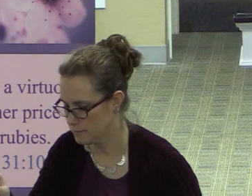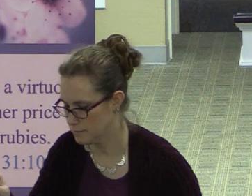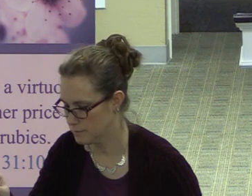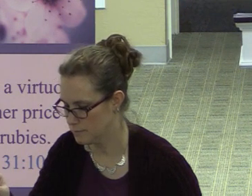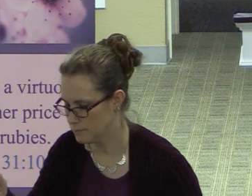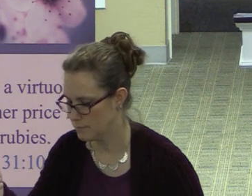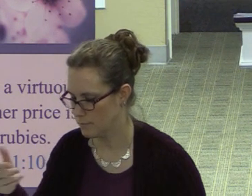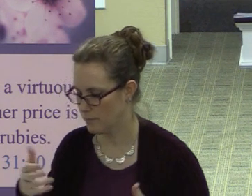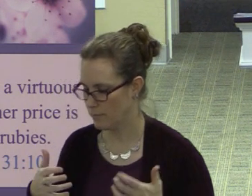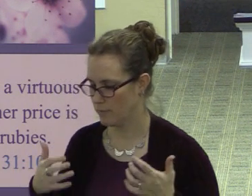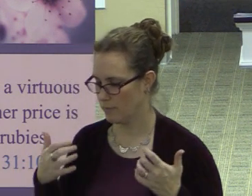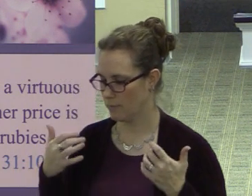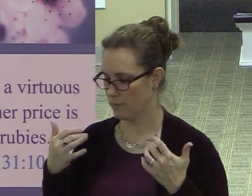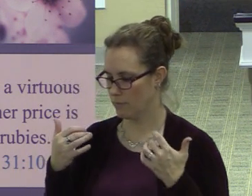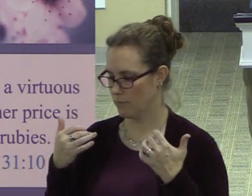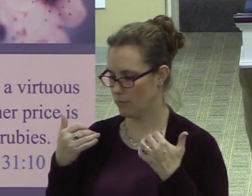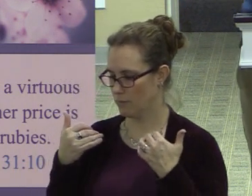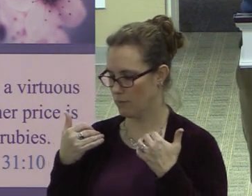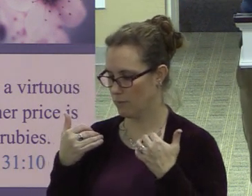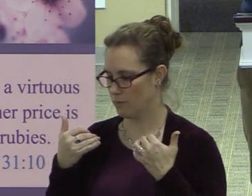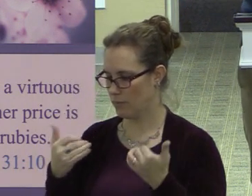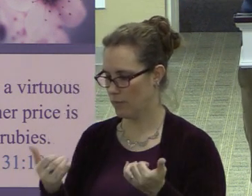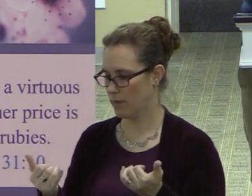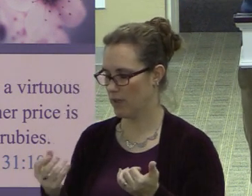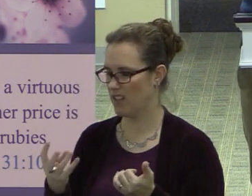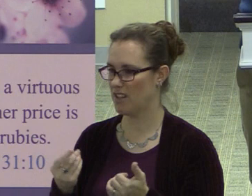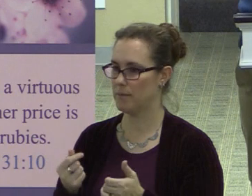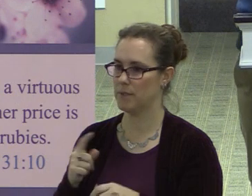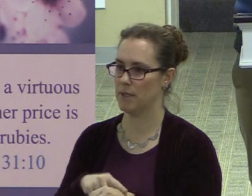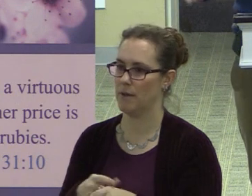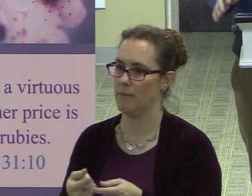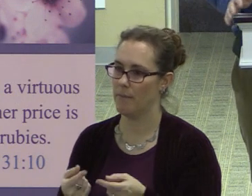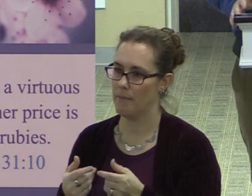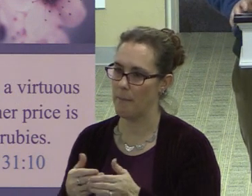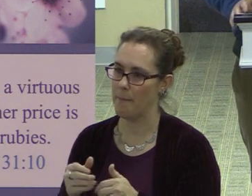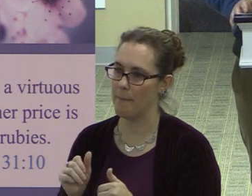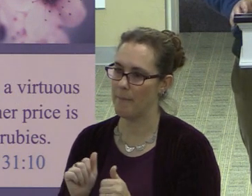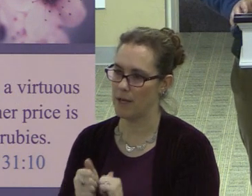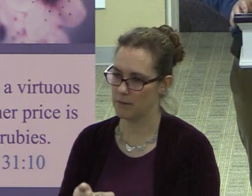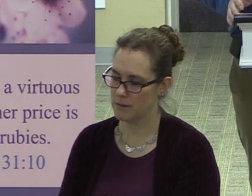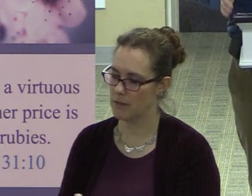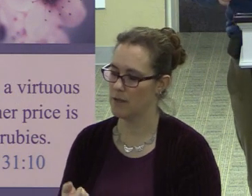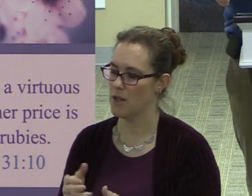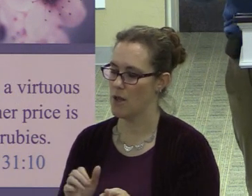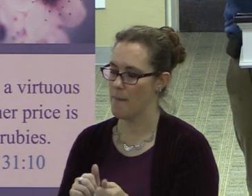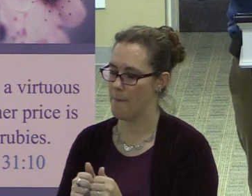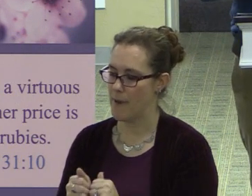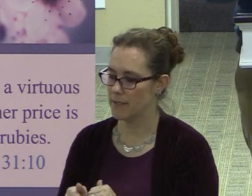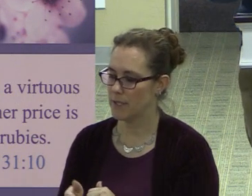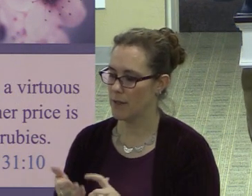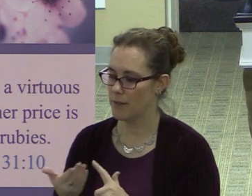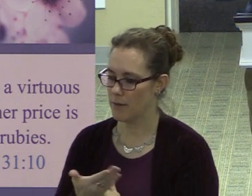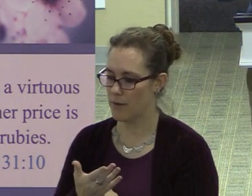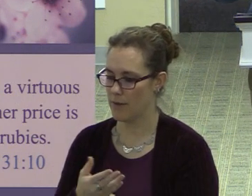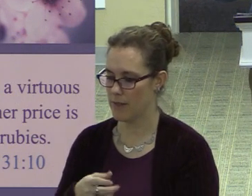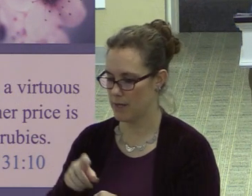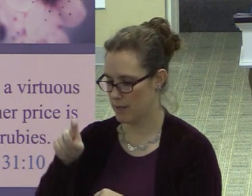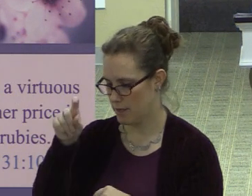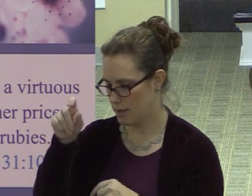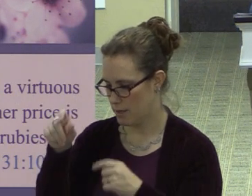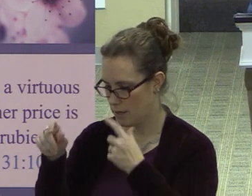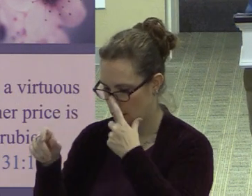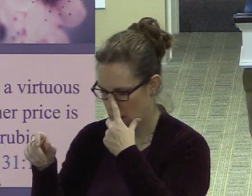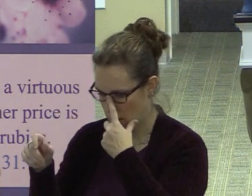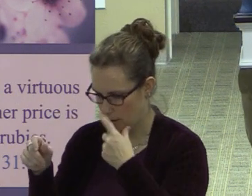Now we, some little bit of time passes, they're passing through. It says, and the Egyptians, so the cloud is